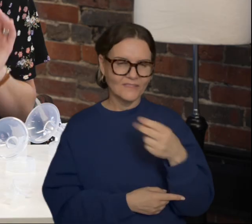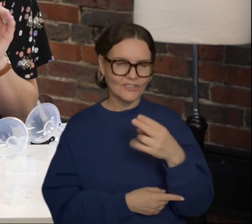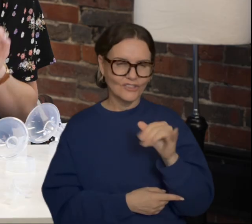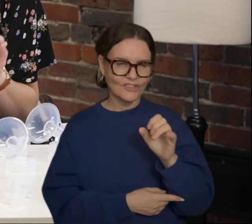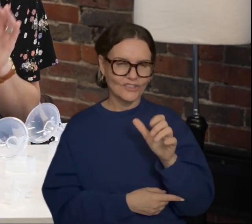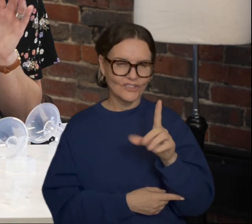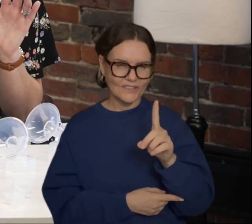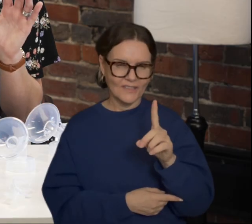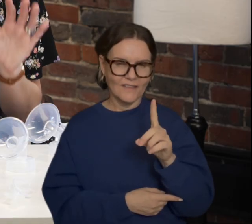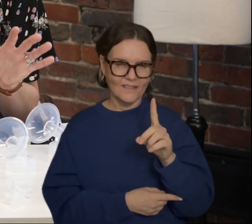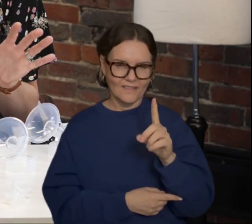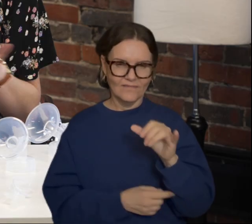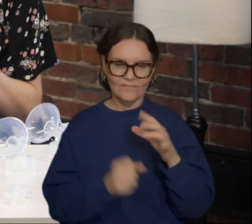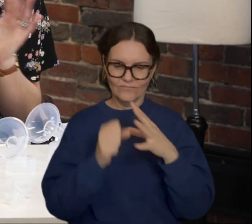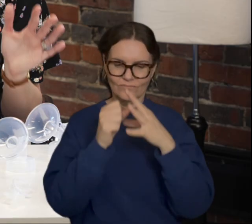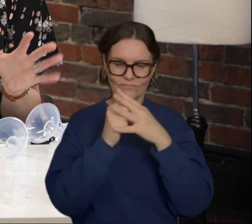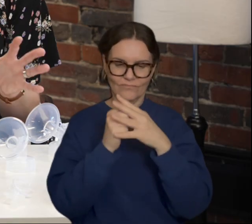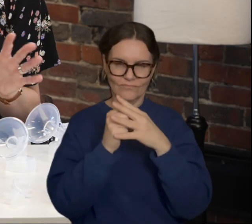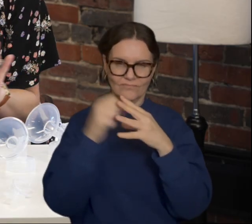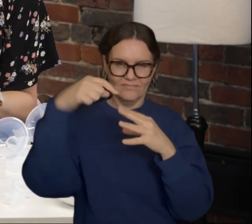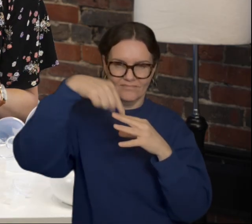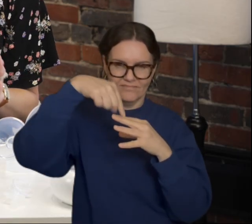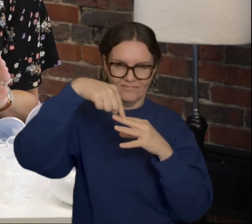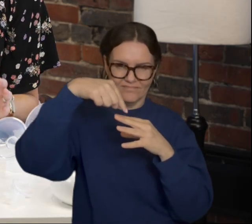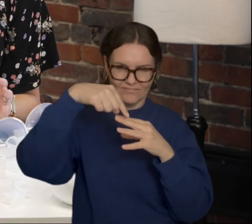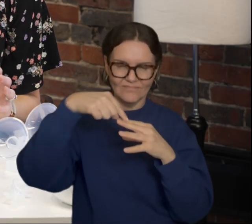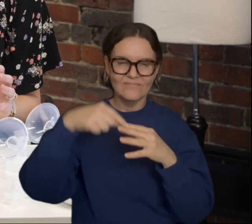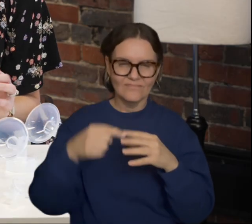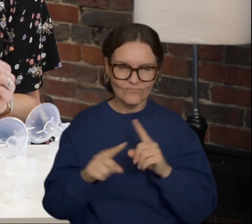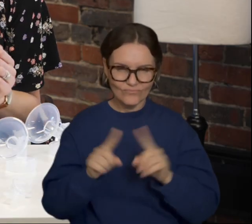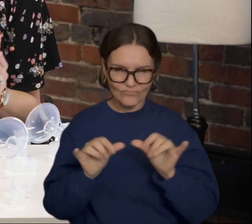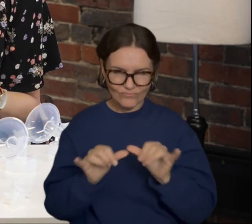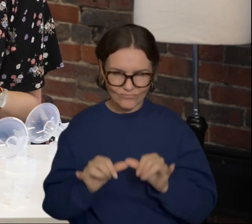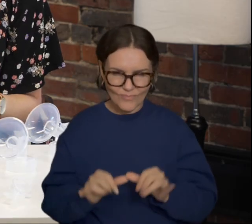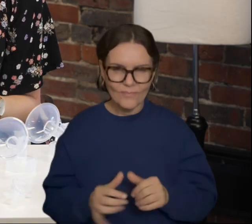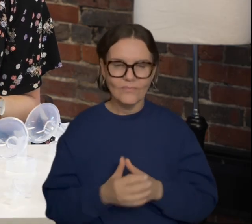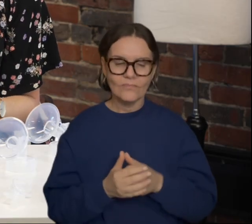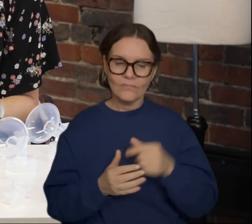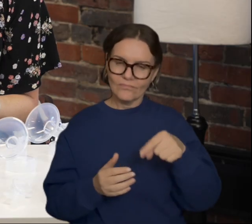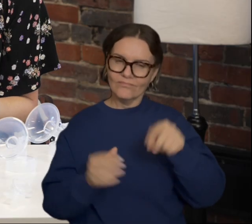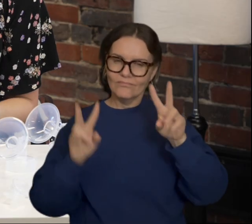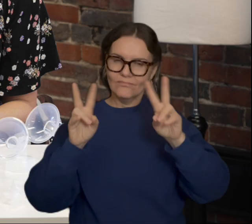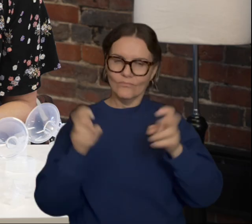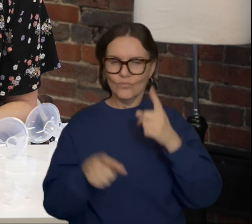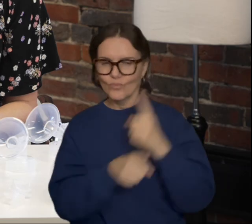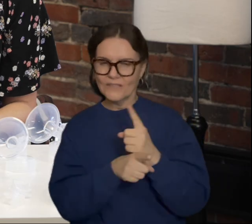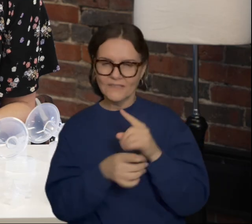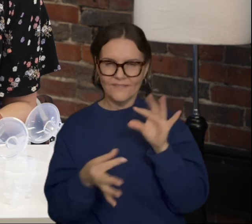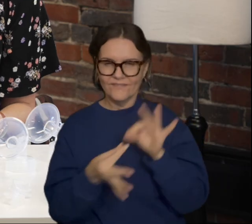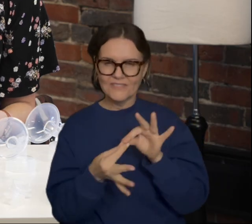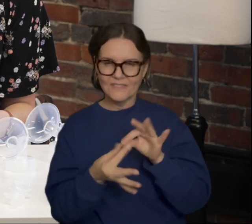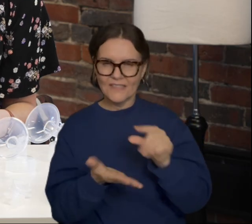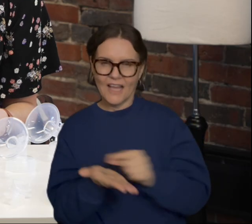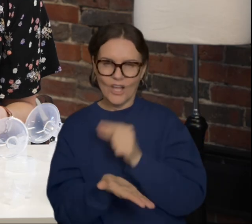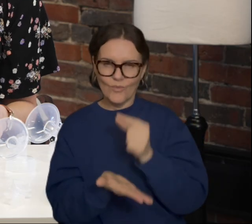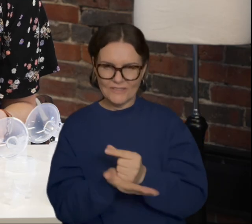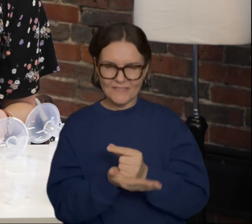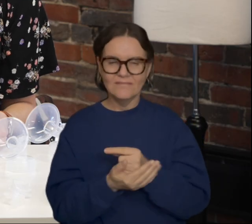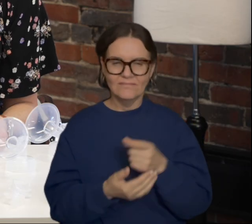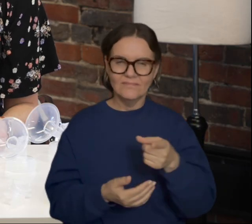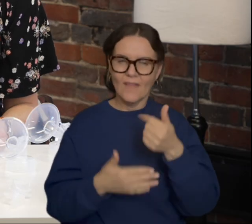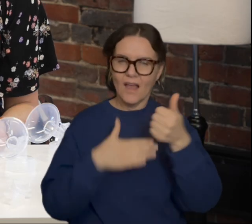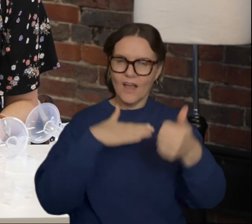shields, and when we talk about what ones they come with, I'll talk about those sizes that they have included. But they also have a get the right